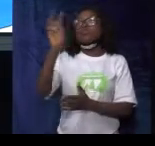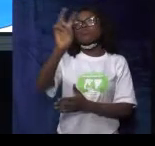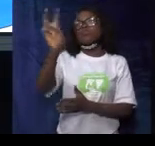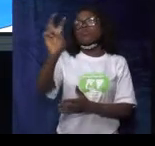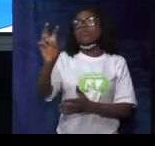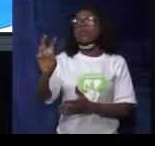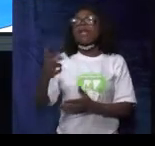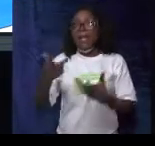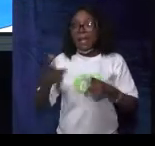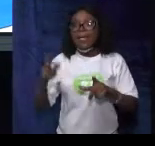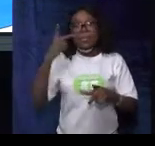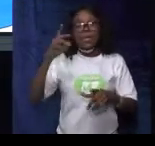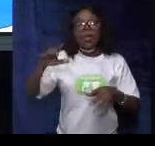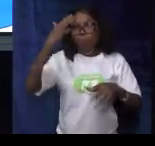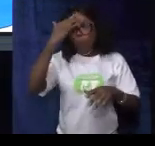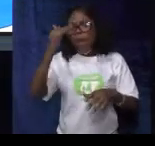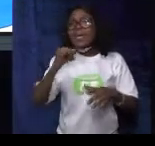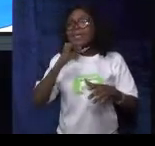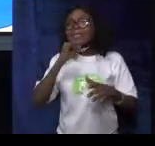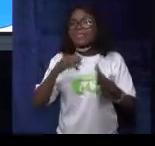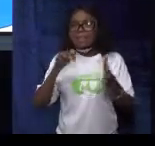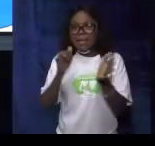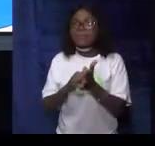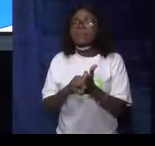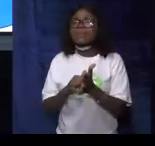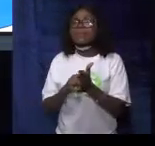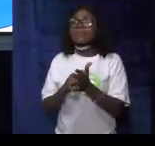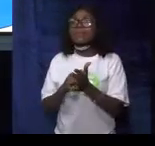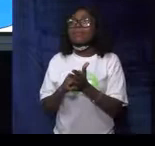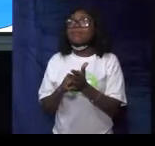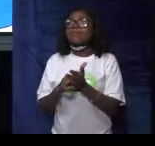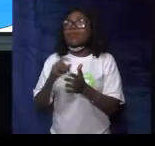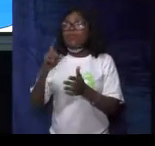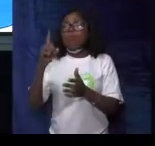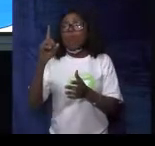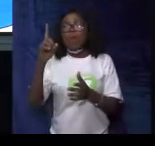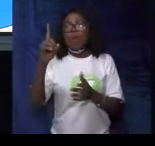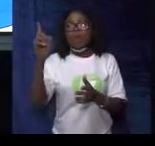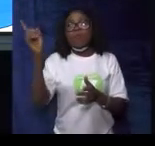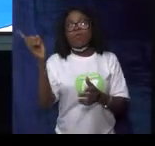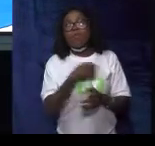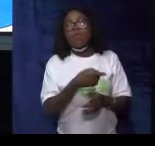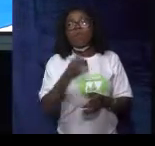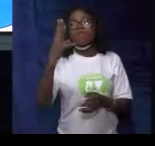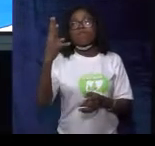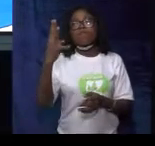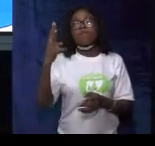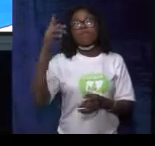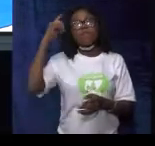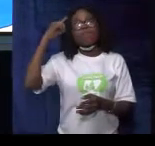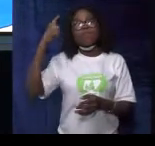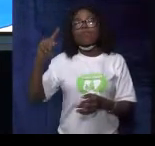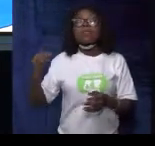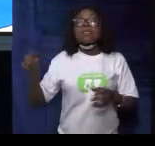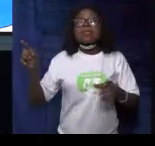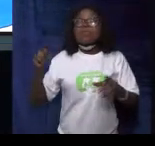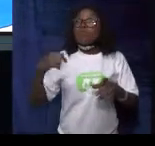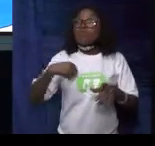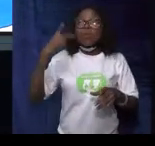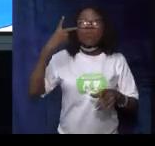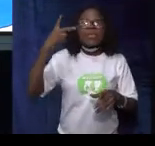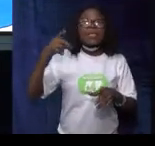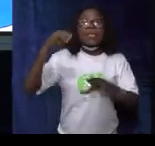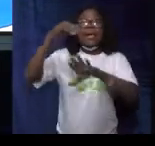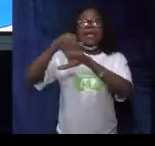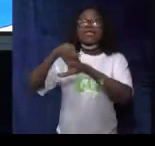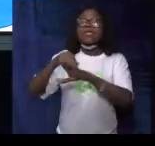The correct answer is 200, but let's see why that is so. Now, fraction of people that use Apple iPhone is 1/4, but